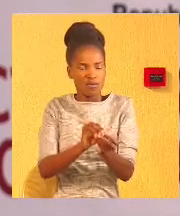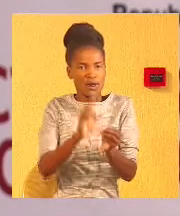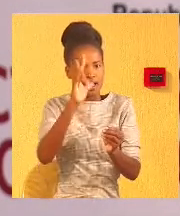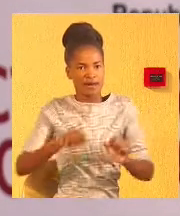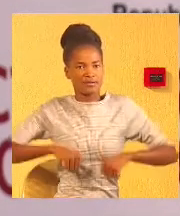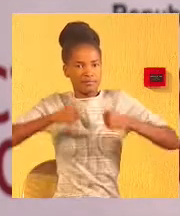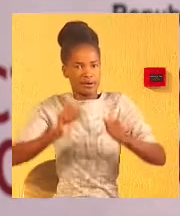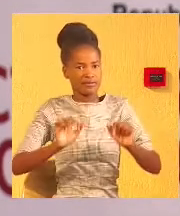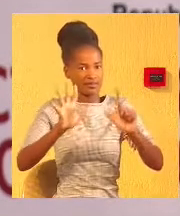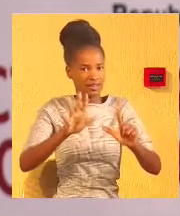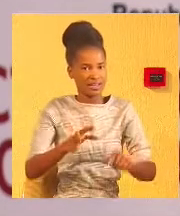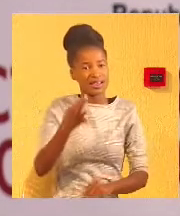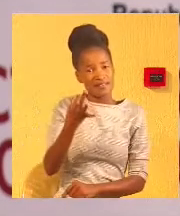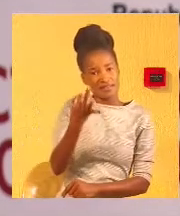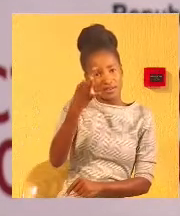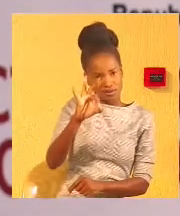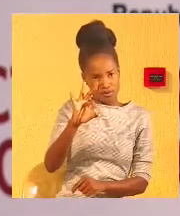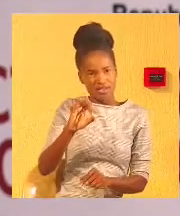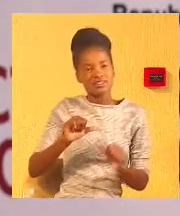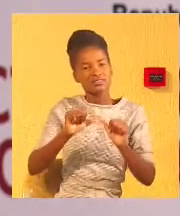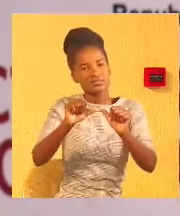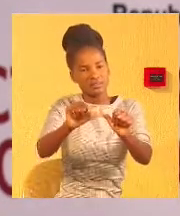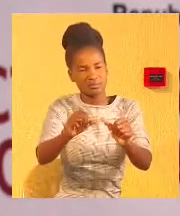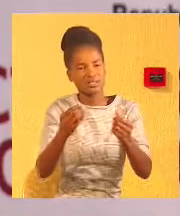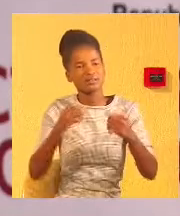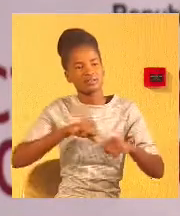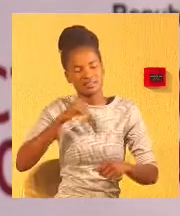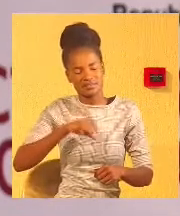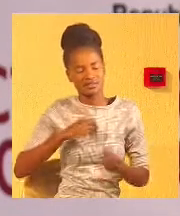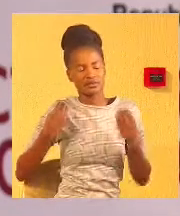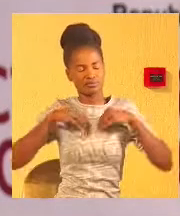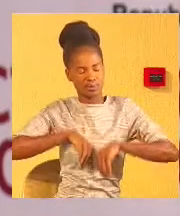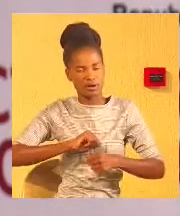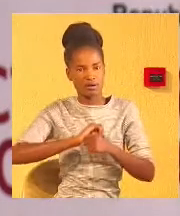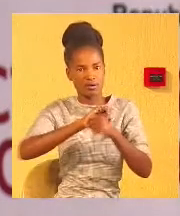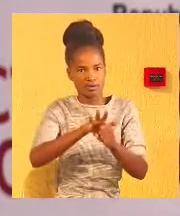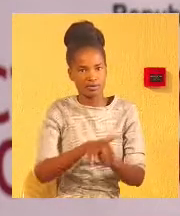are still positive. I thank you, Honorable Deputy Minister.